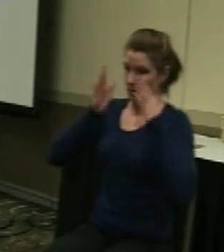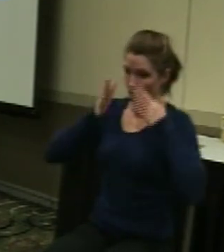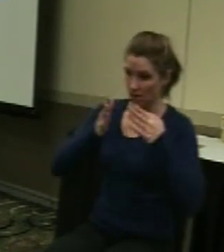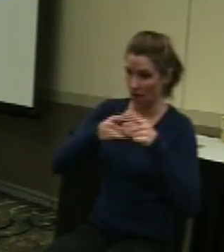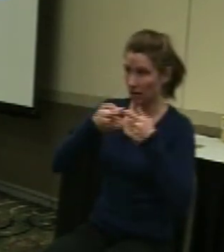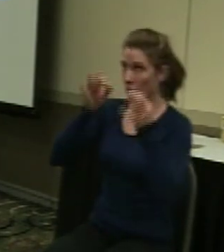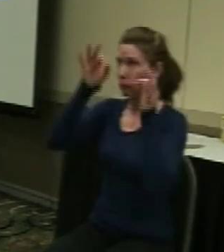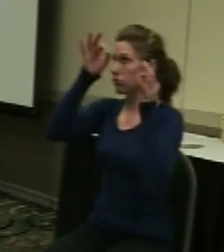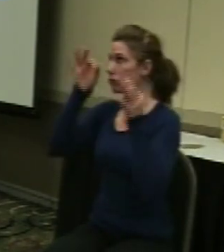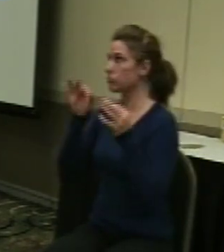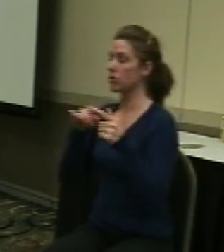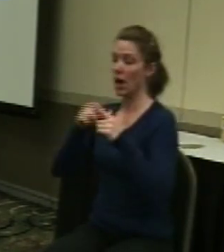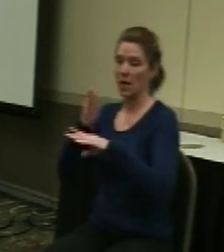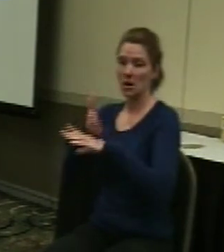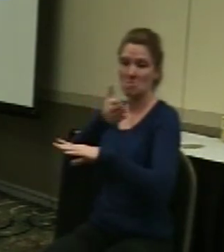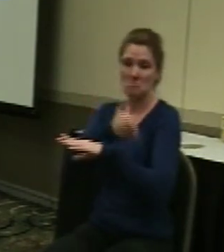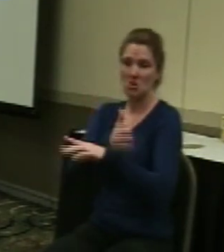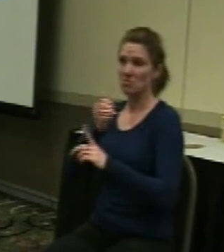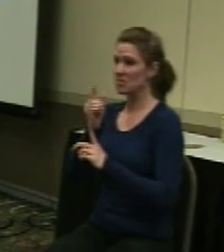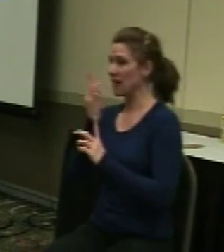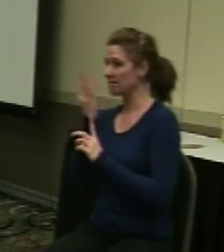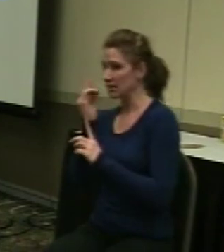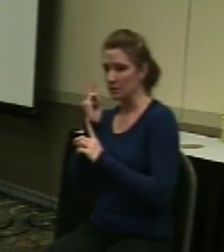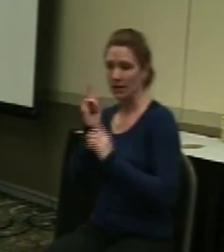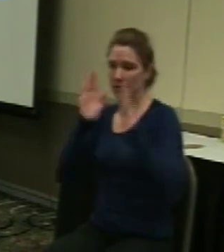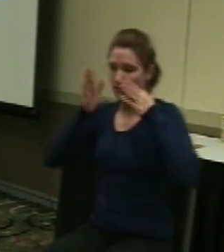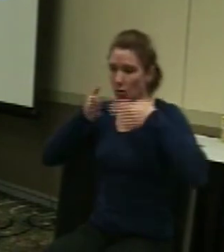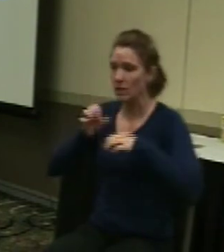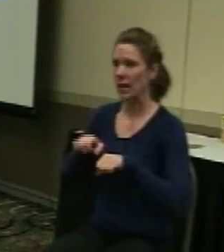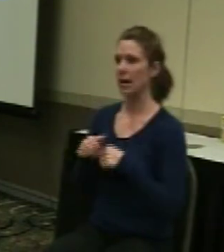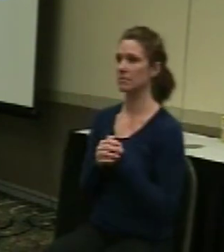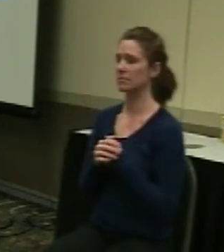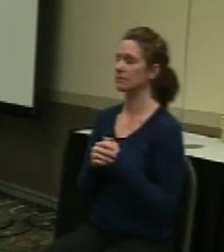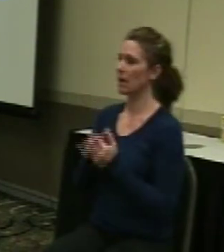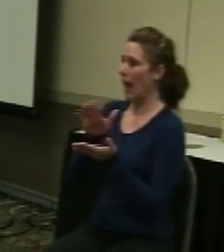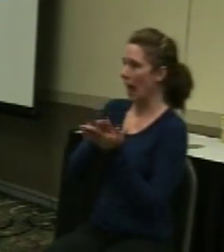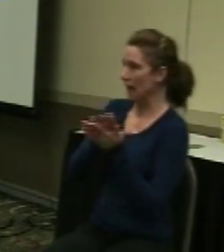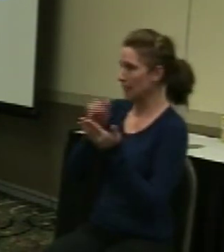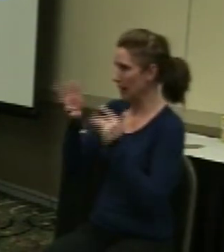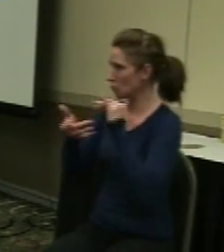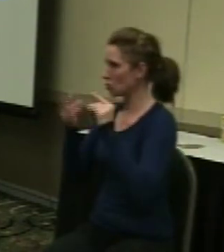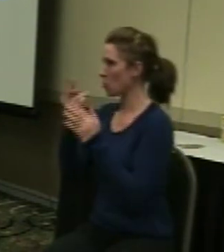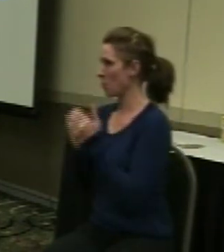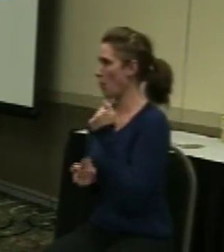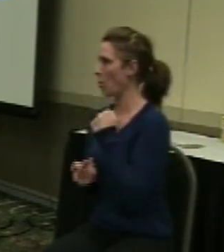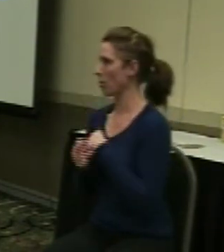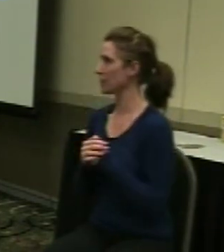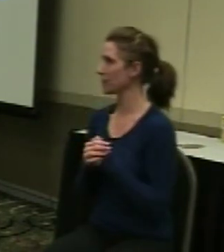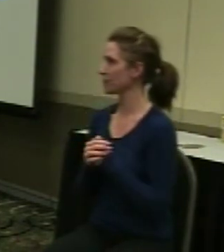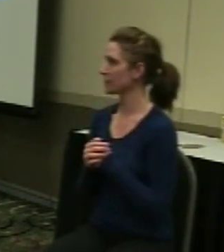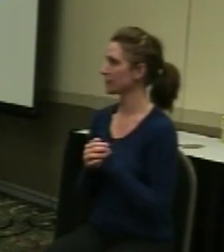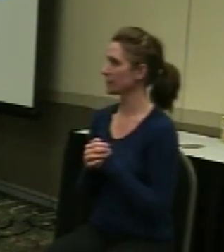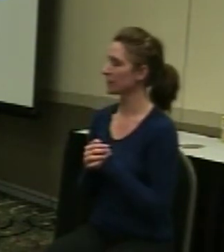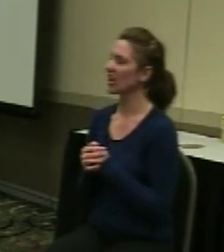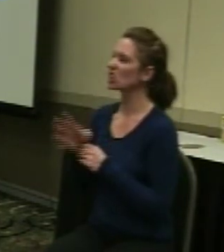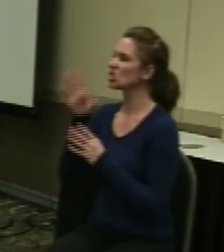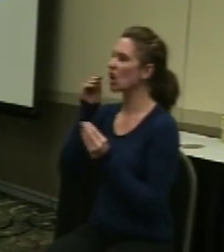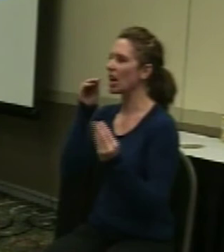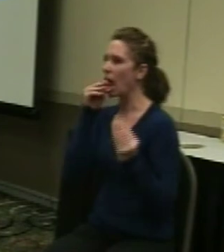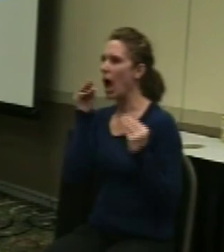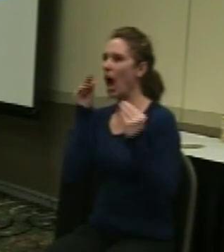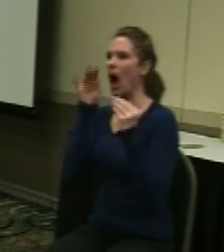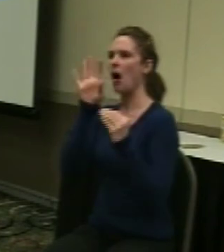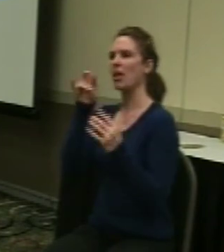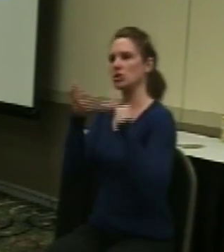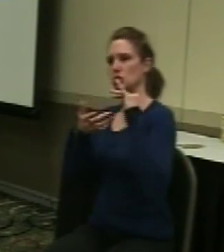that's exactly what could be on here. You know, academic and social. In this case, it's kind of talk outs, kind of social behavior,